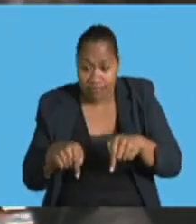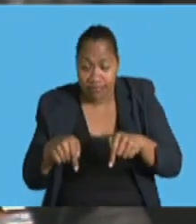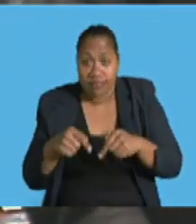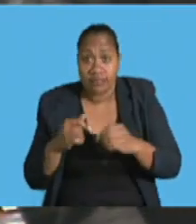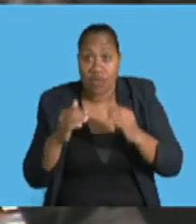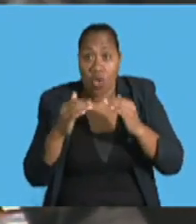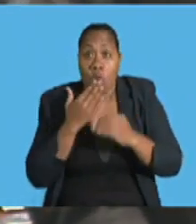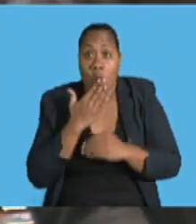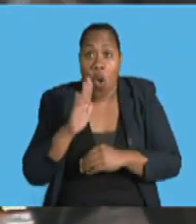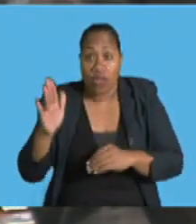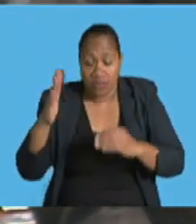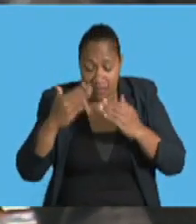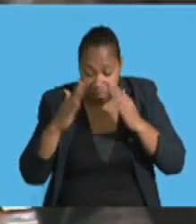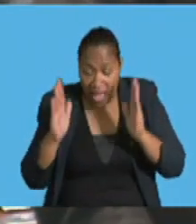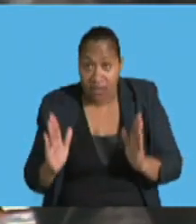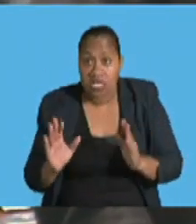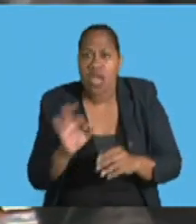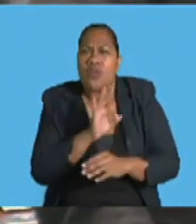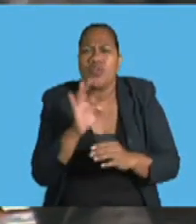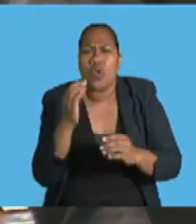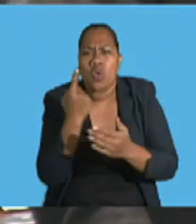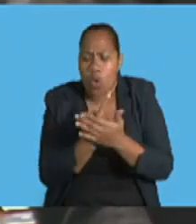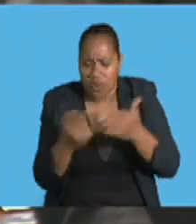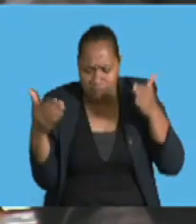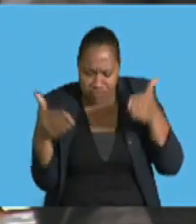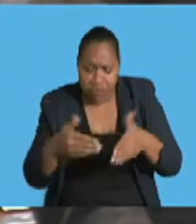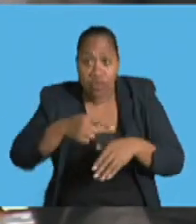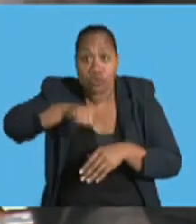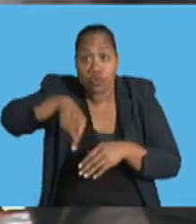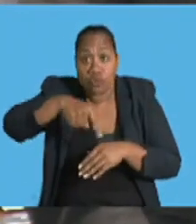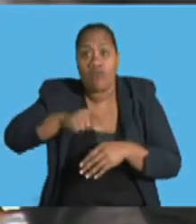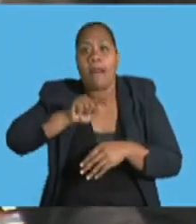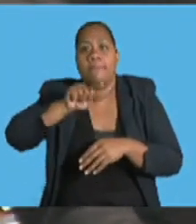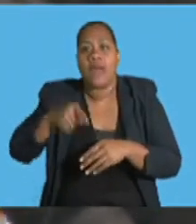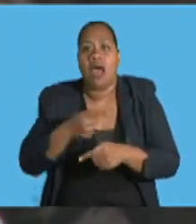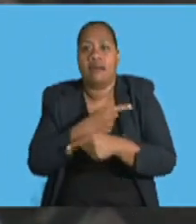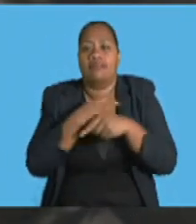this is not only focusing on Suva, but we are